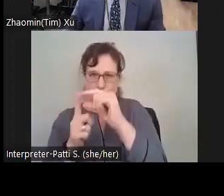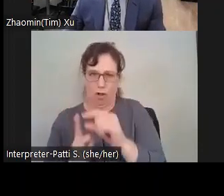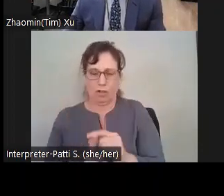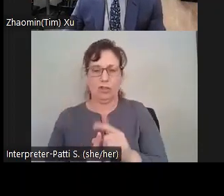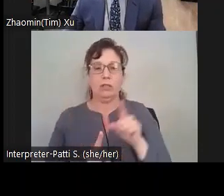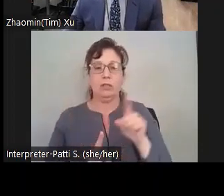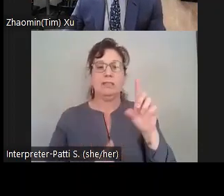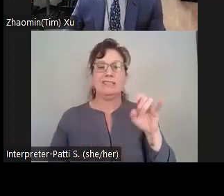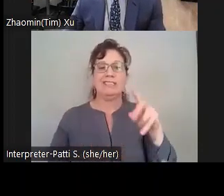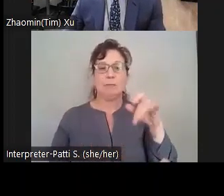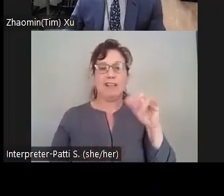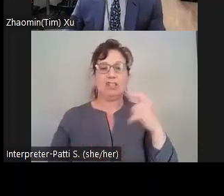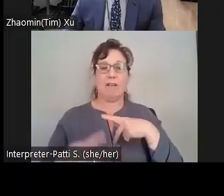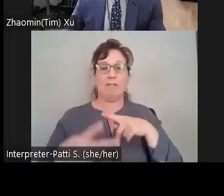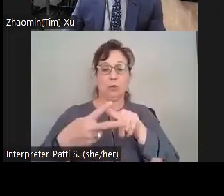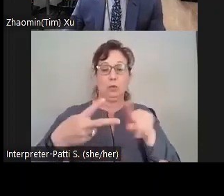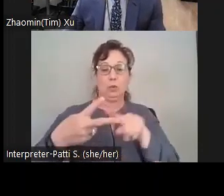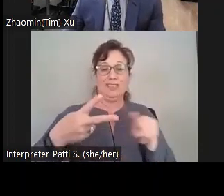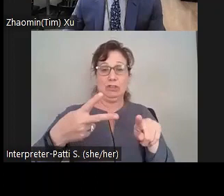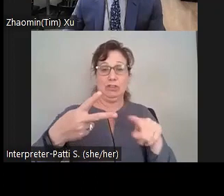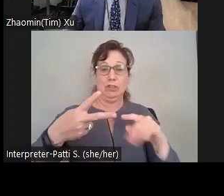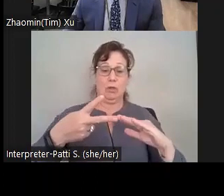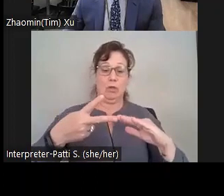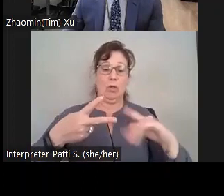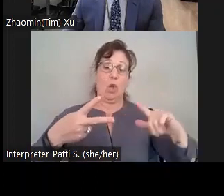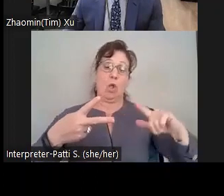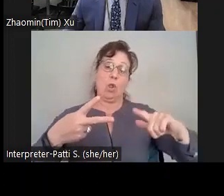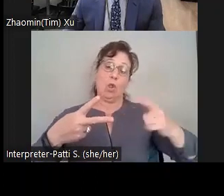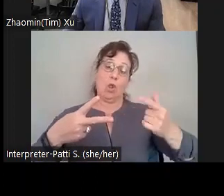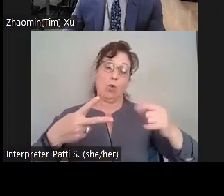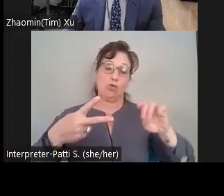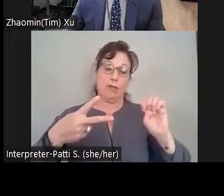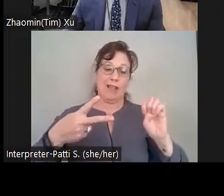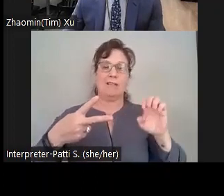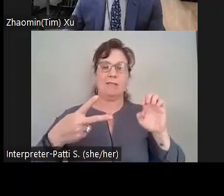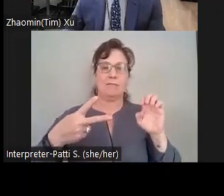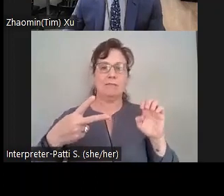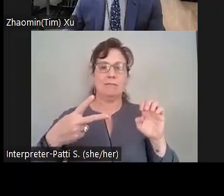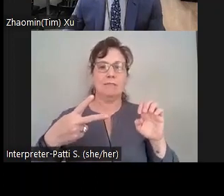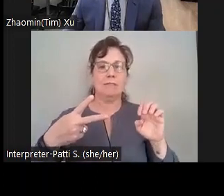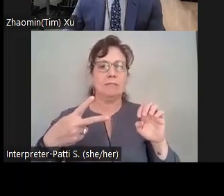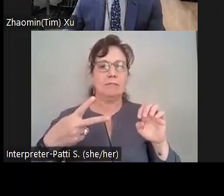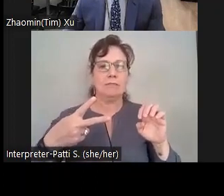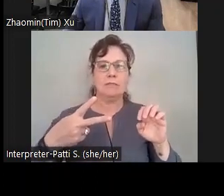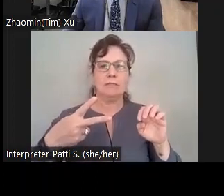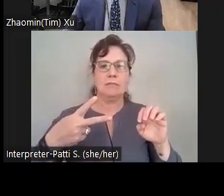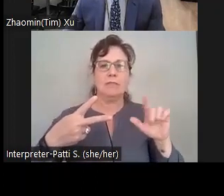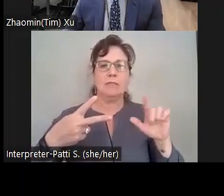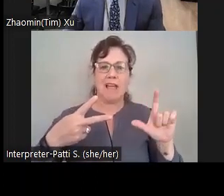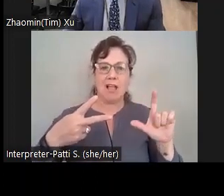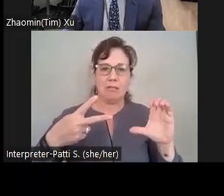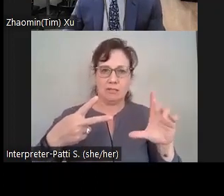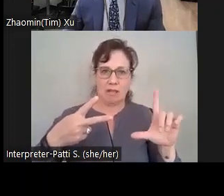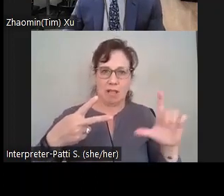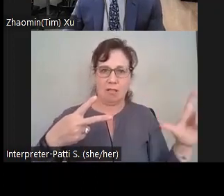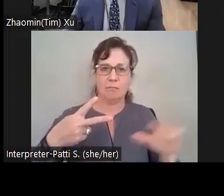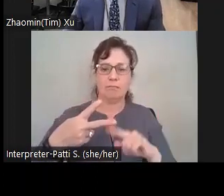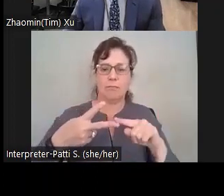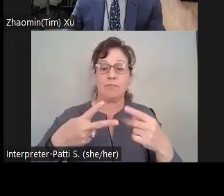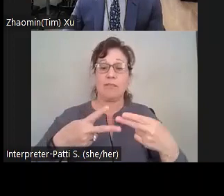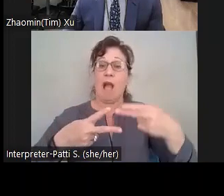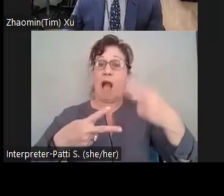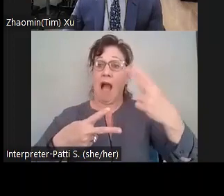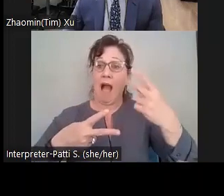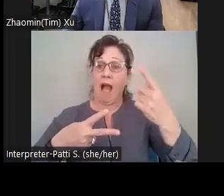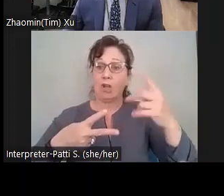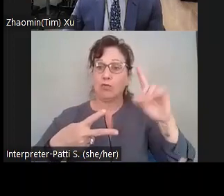into a two-tier system. There's low grade, or otherwise known as L-cell, and high grade, or otherwise known as H-cell. There is